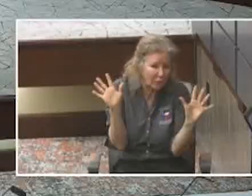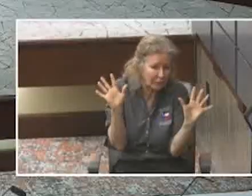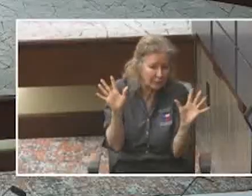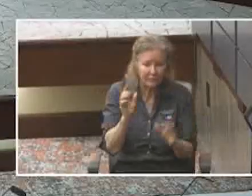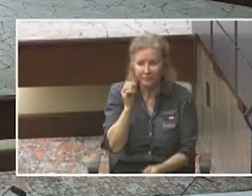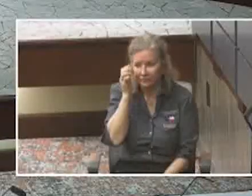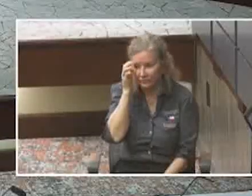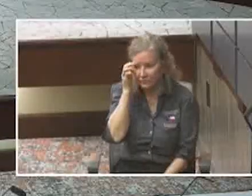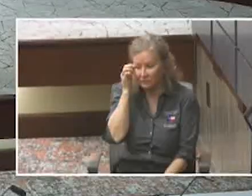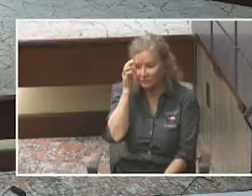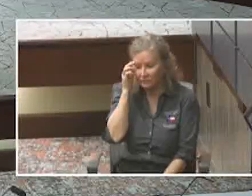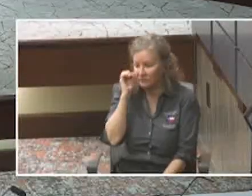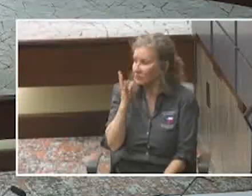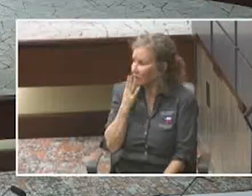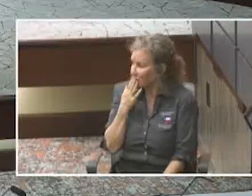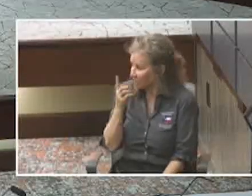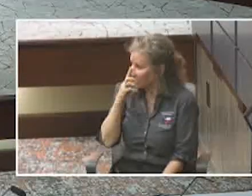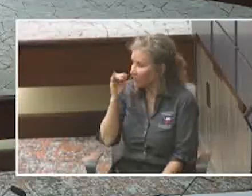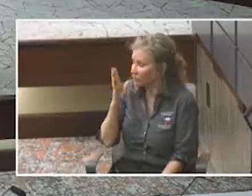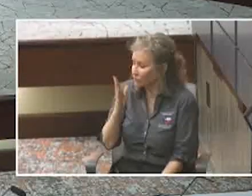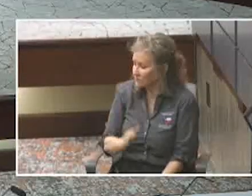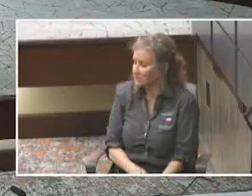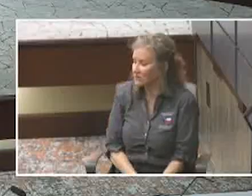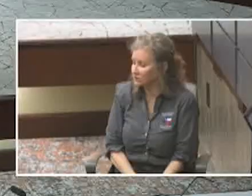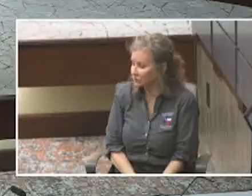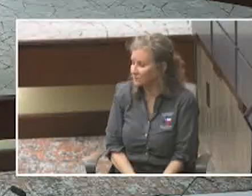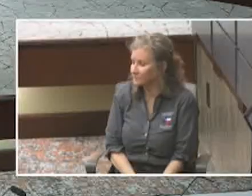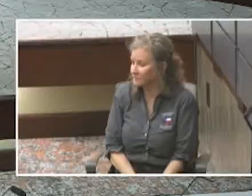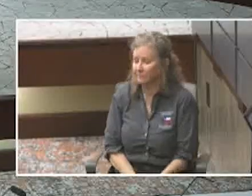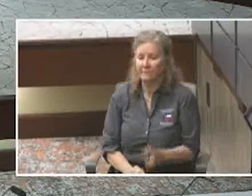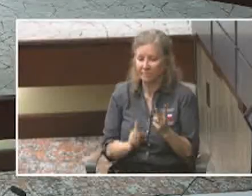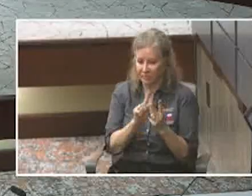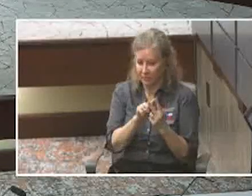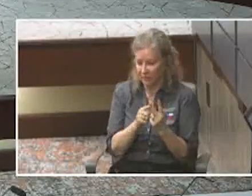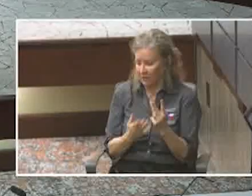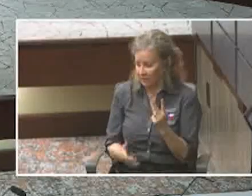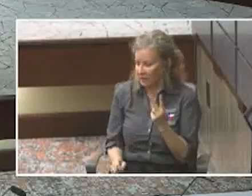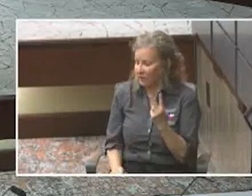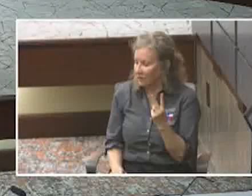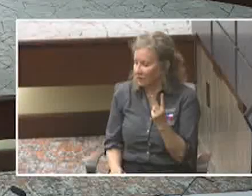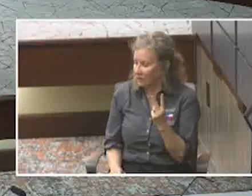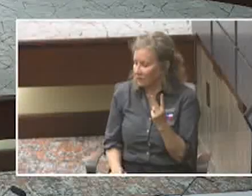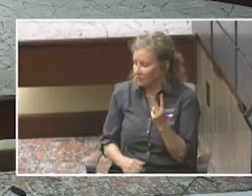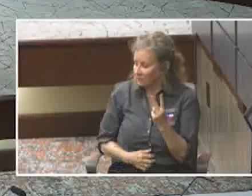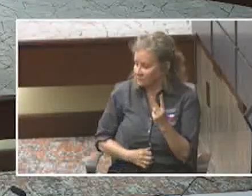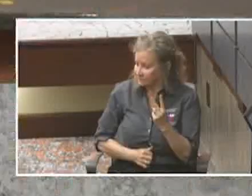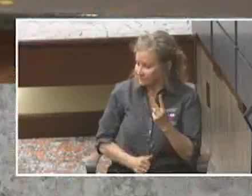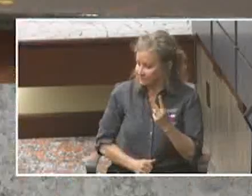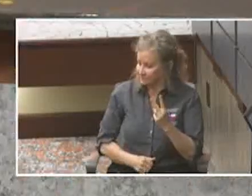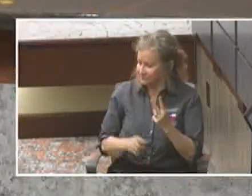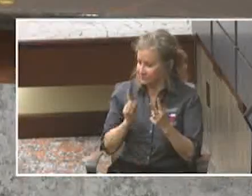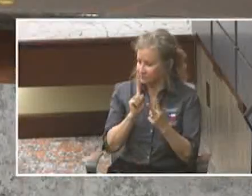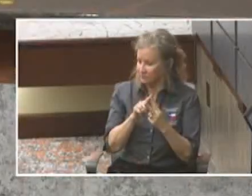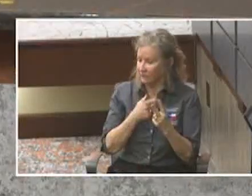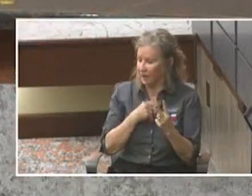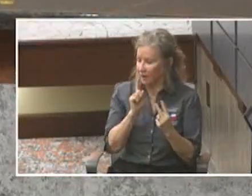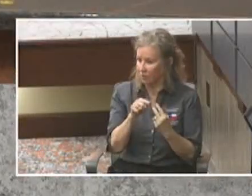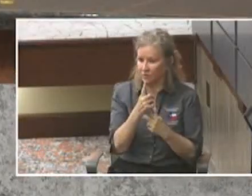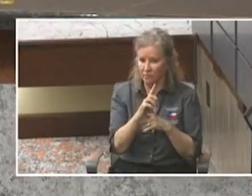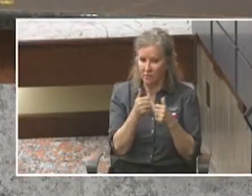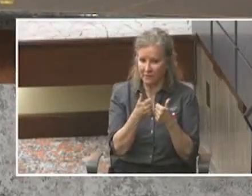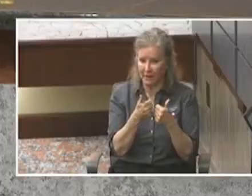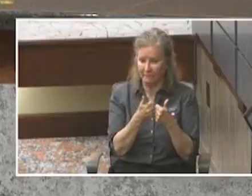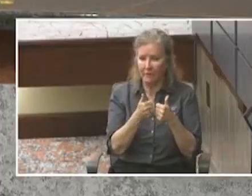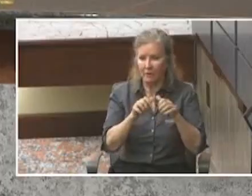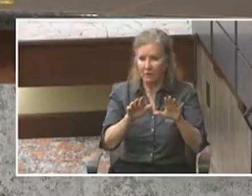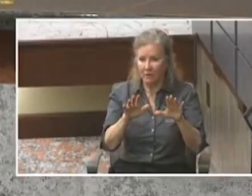Hey, Jason, thank you for the presentation. A couple of things. One, I was at the Globetrotter game, and it was really amazing to see